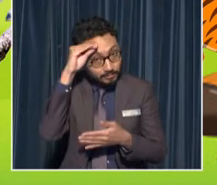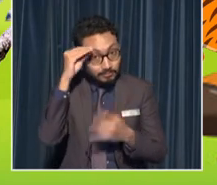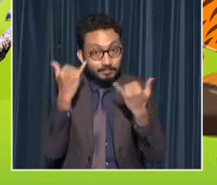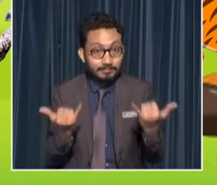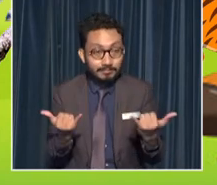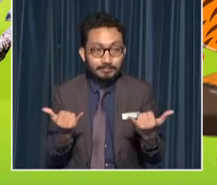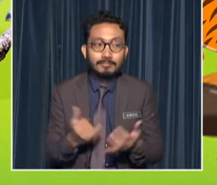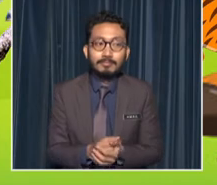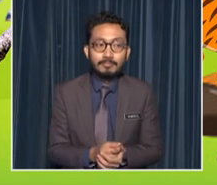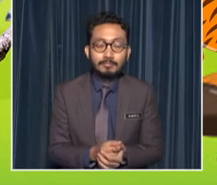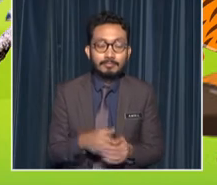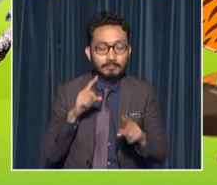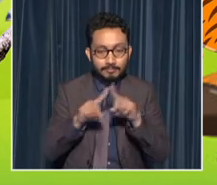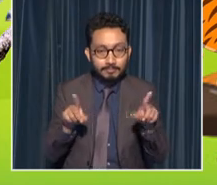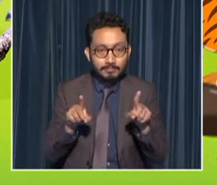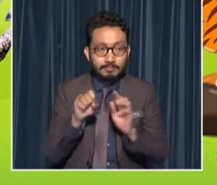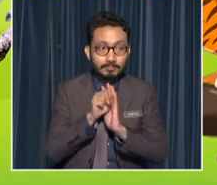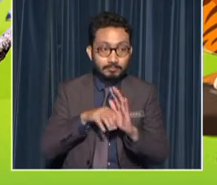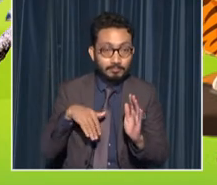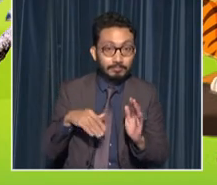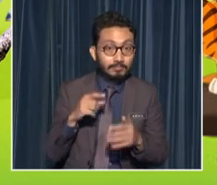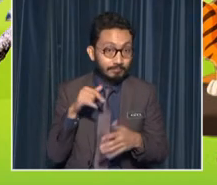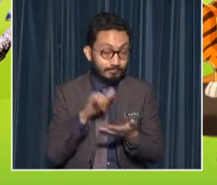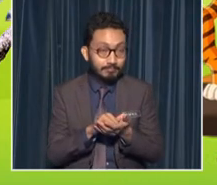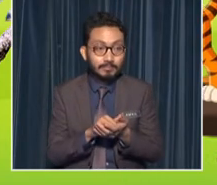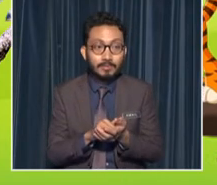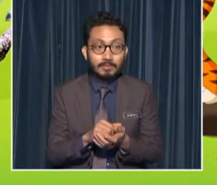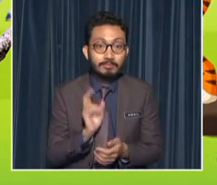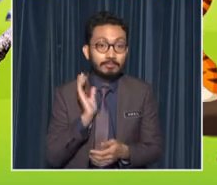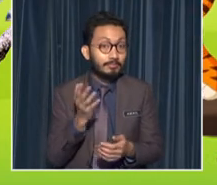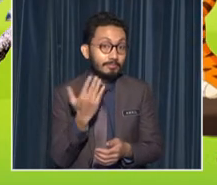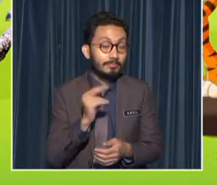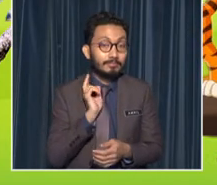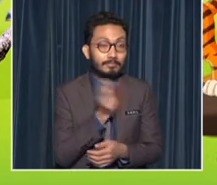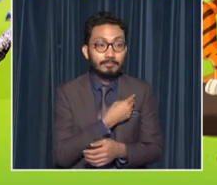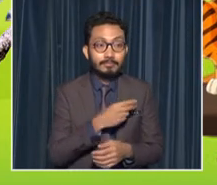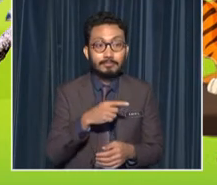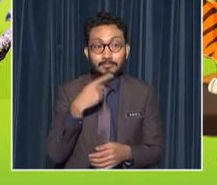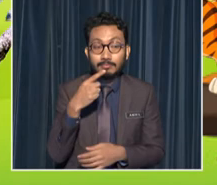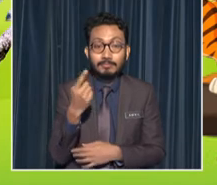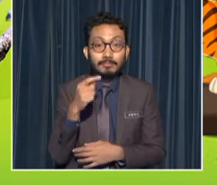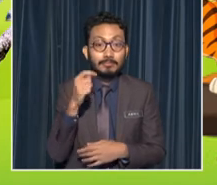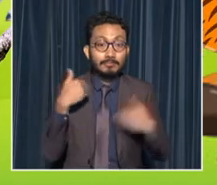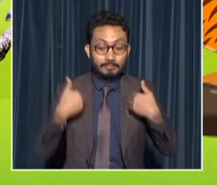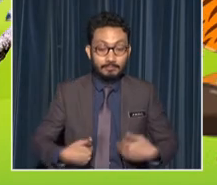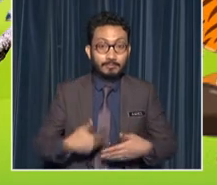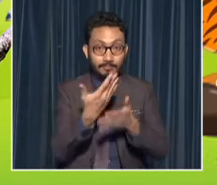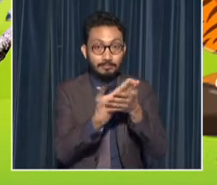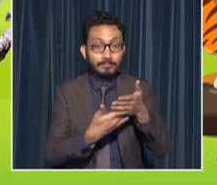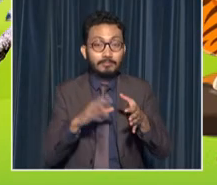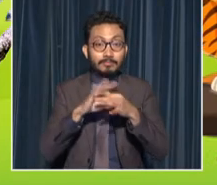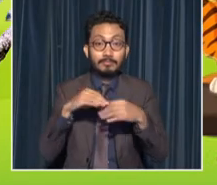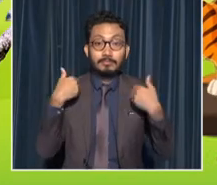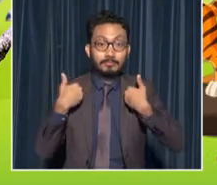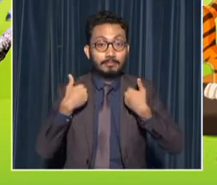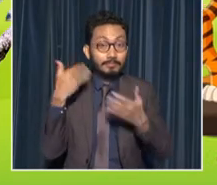today. But before that, let us say the body parts of the animals